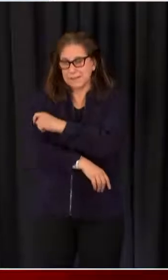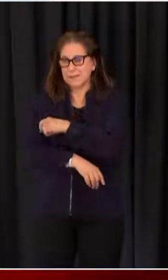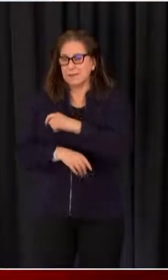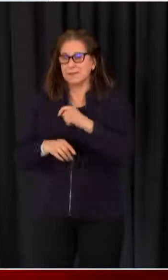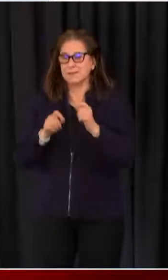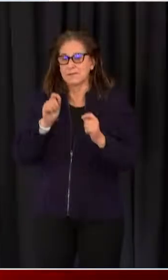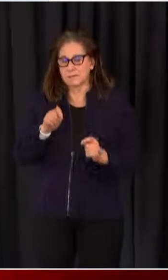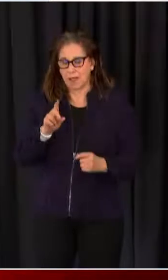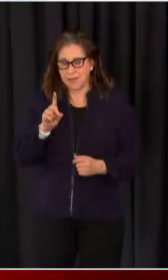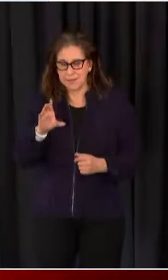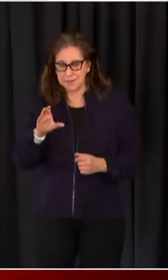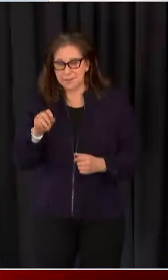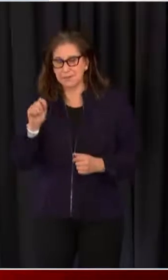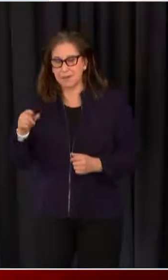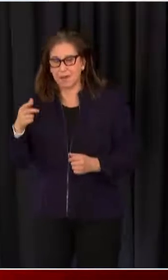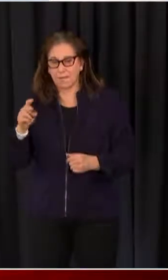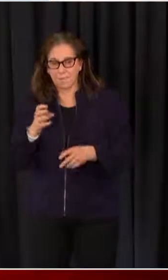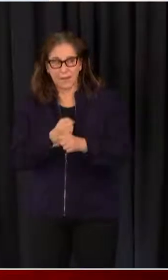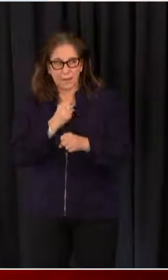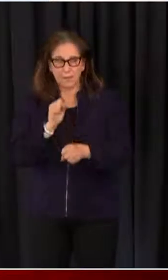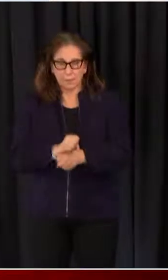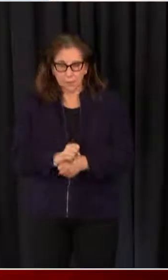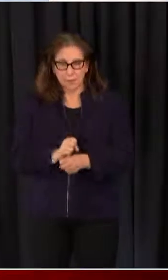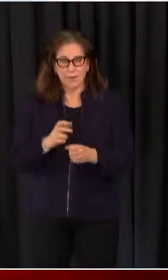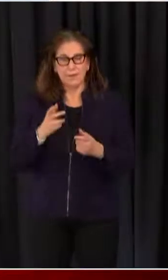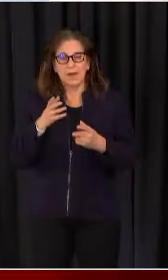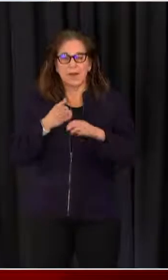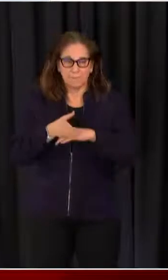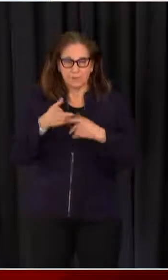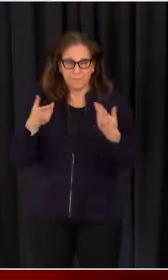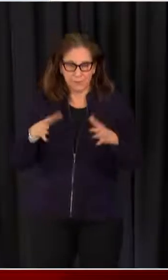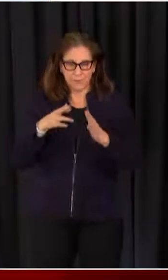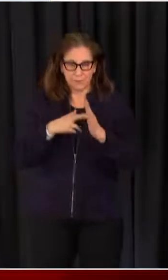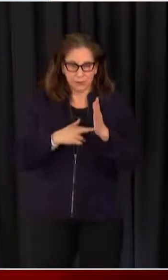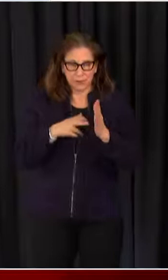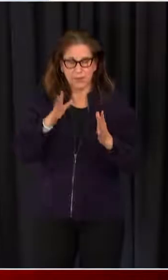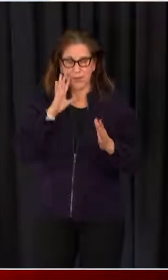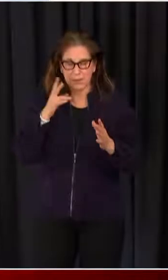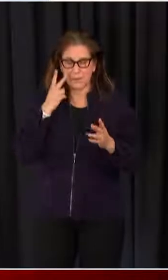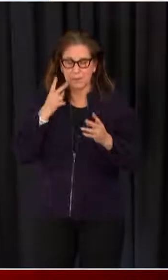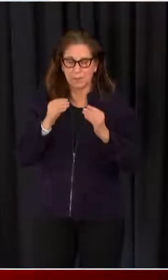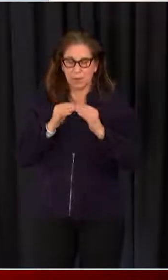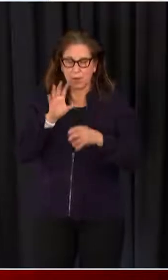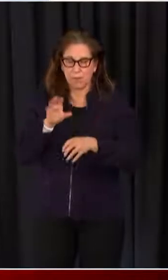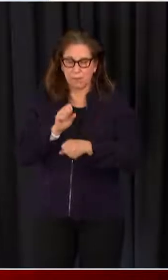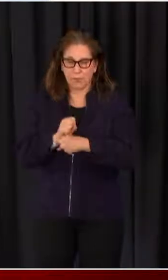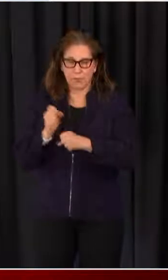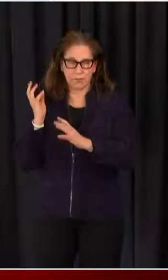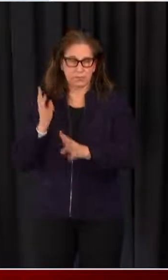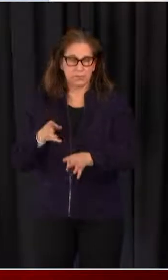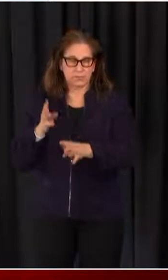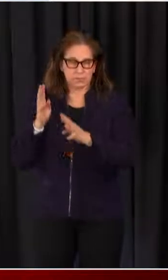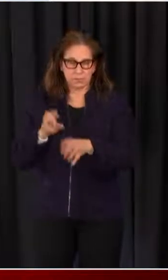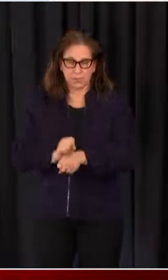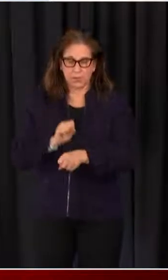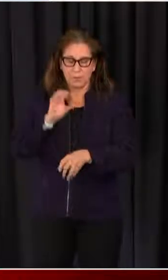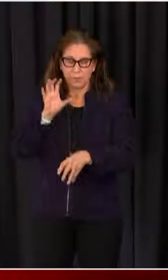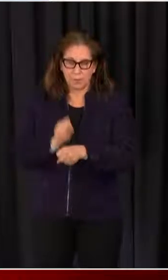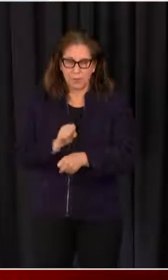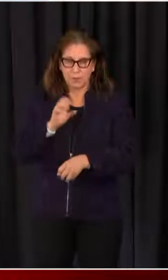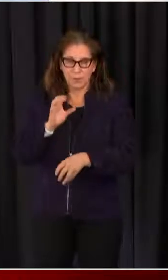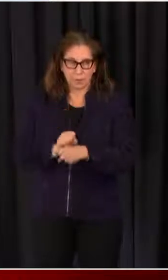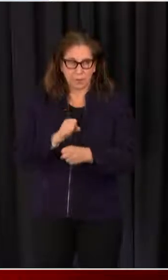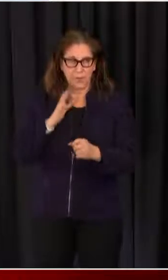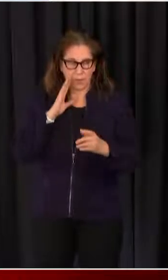and also as the mayor mentioned, we're receiving more vaccine, you'll see more appointments available at those sites to move them into high